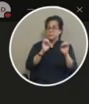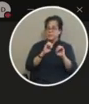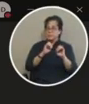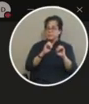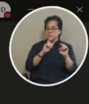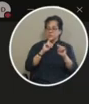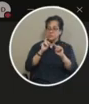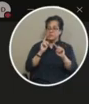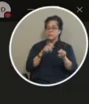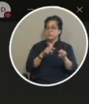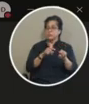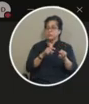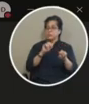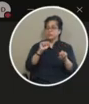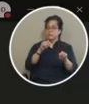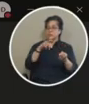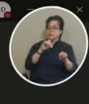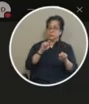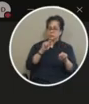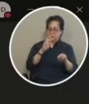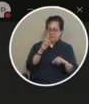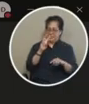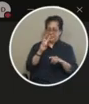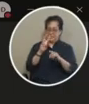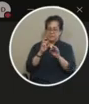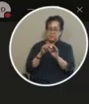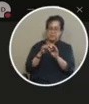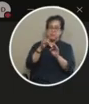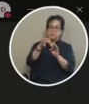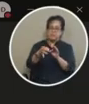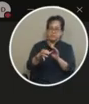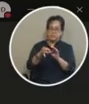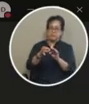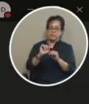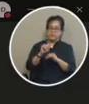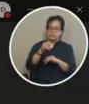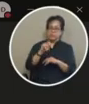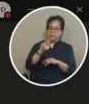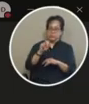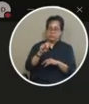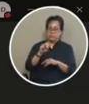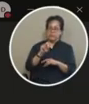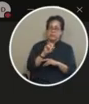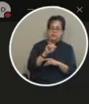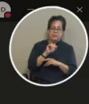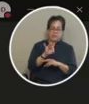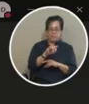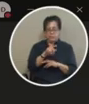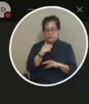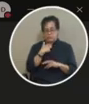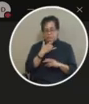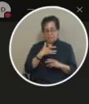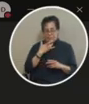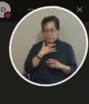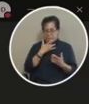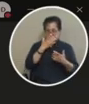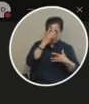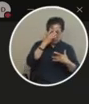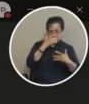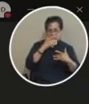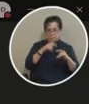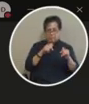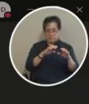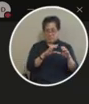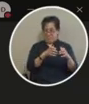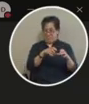directive to, April 16th, and that here's who you contact if you're showing symptoms, because there is a